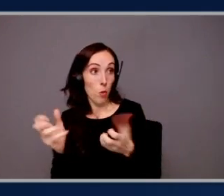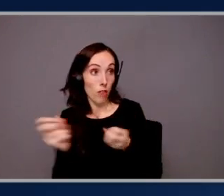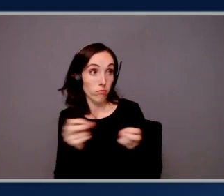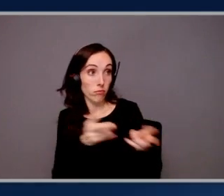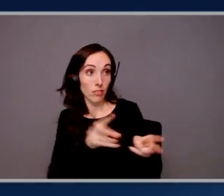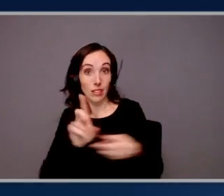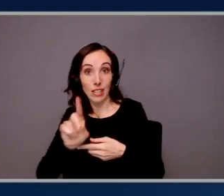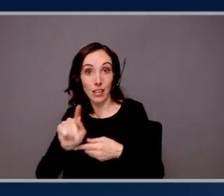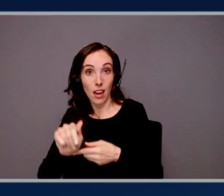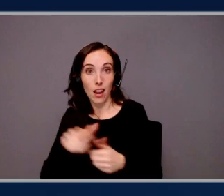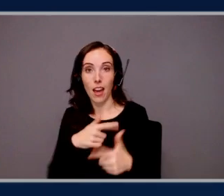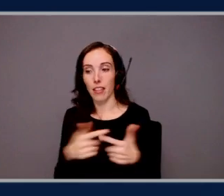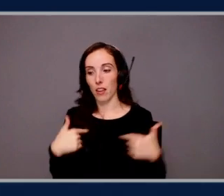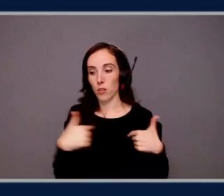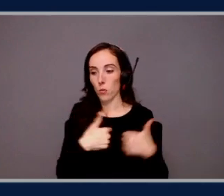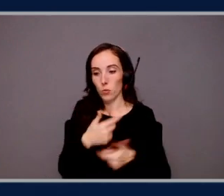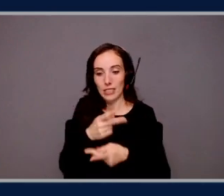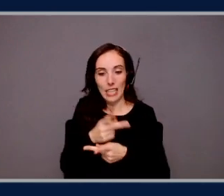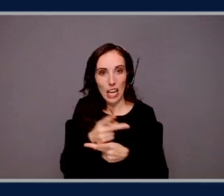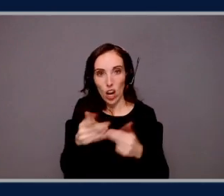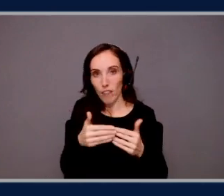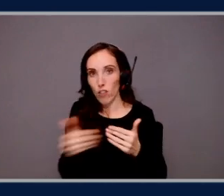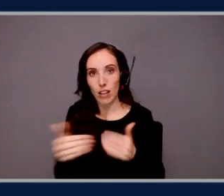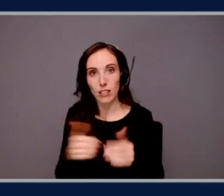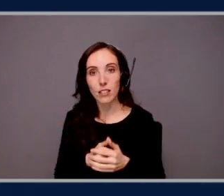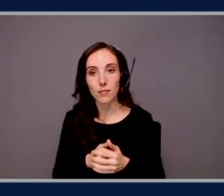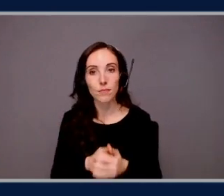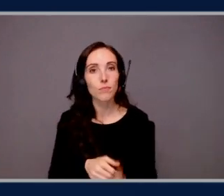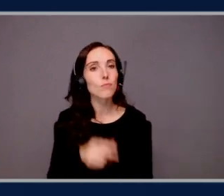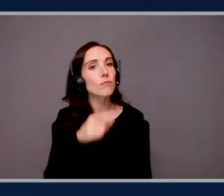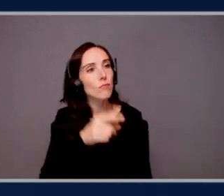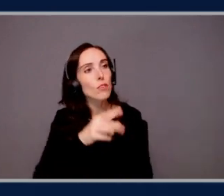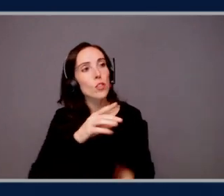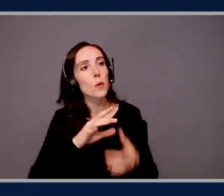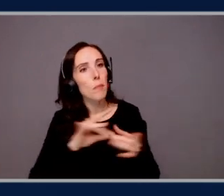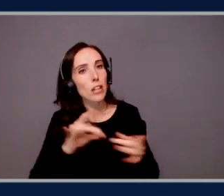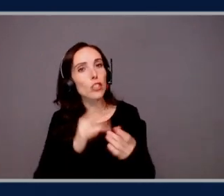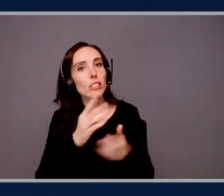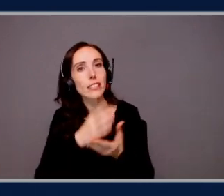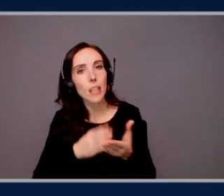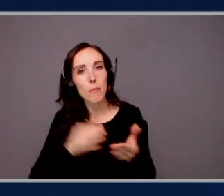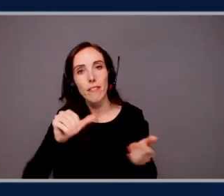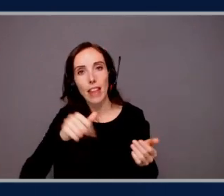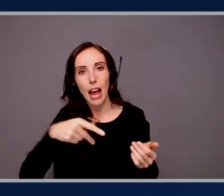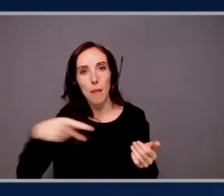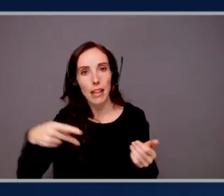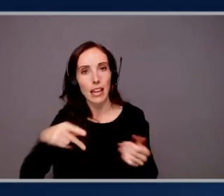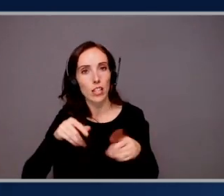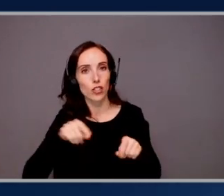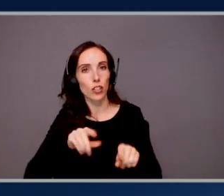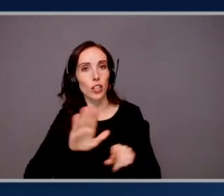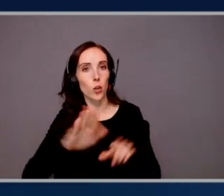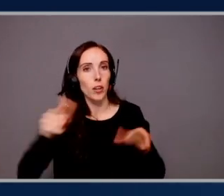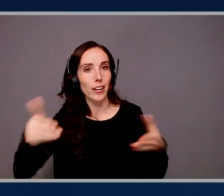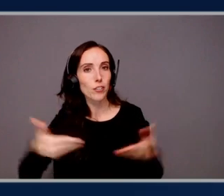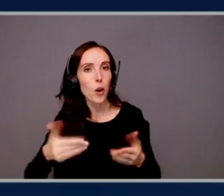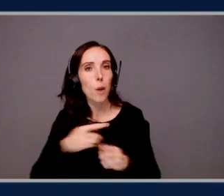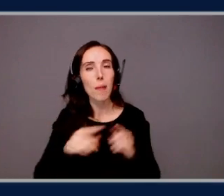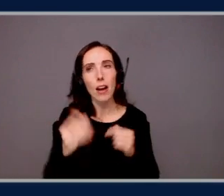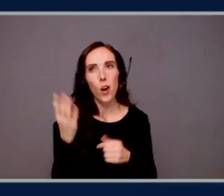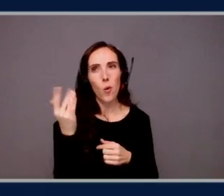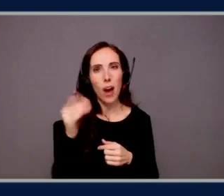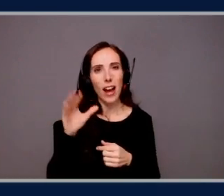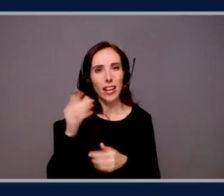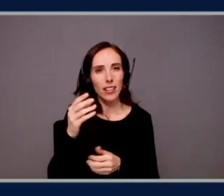the rest. Yeah, and you've talked about a little bit about the applications. You mentioned some of them in your intro, but like, why is it hard for these companies to extract data from